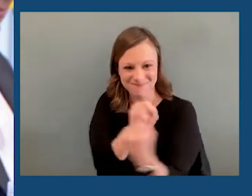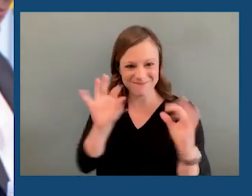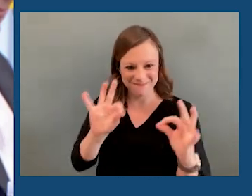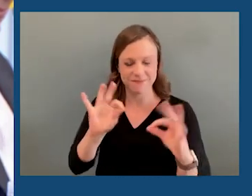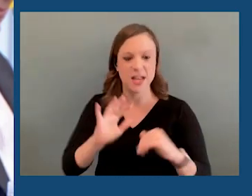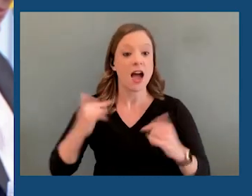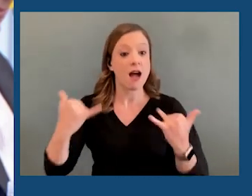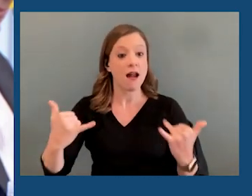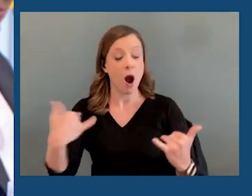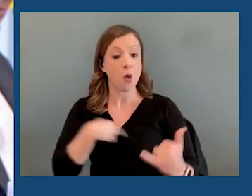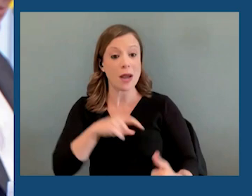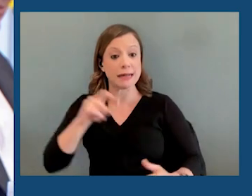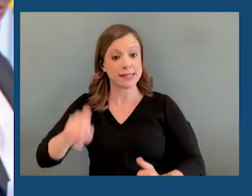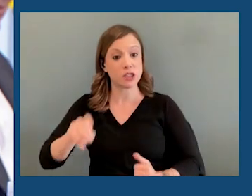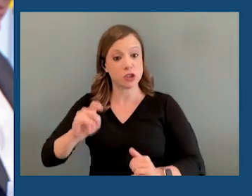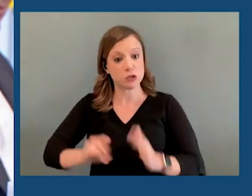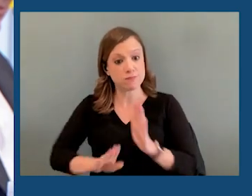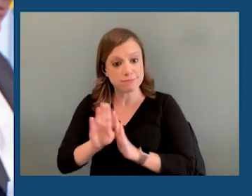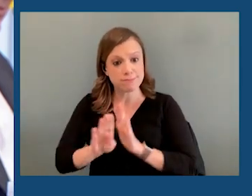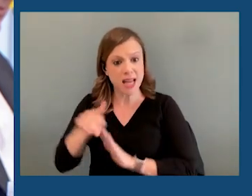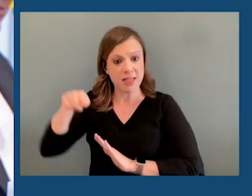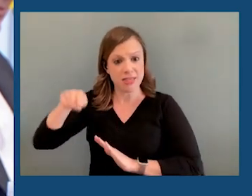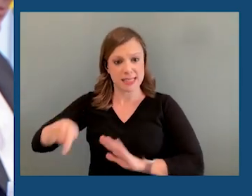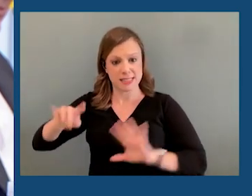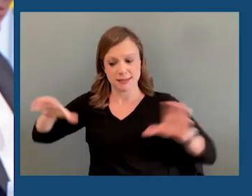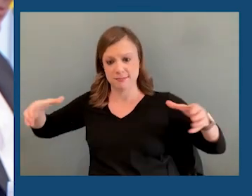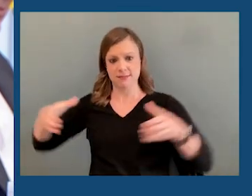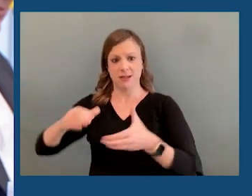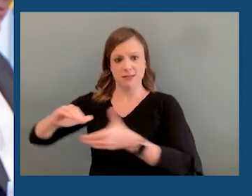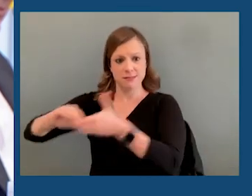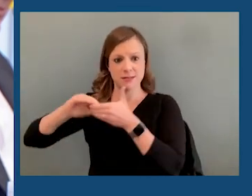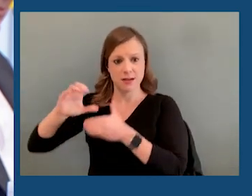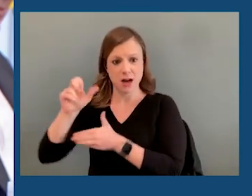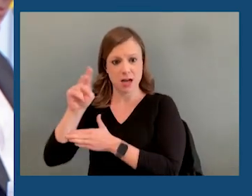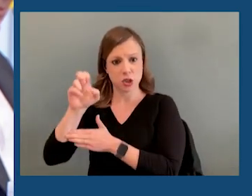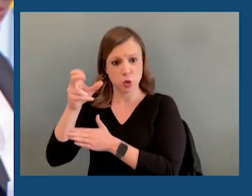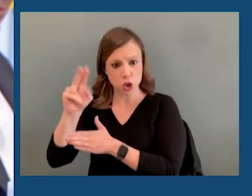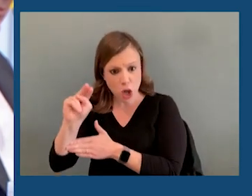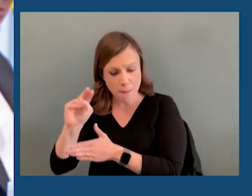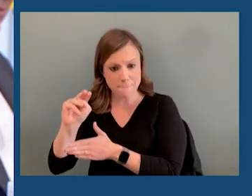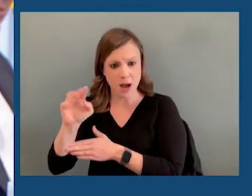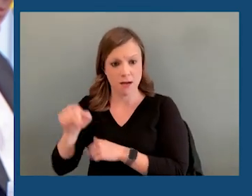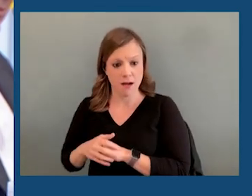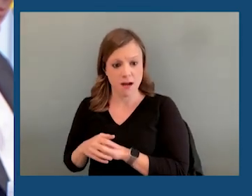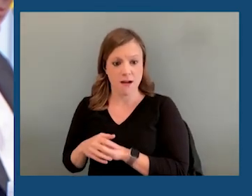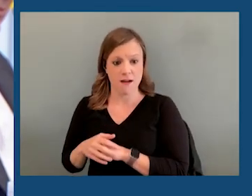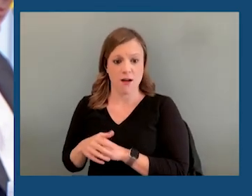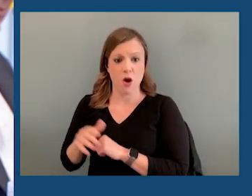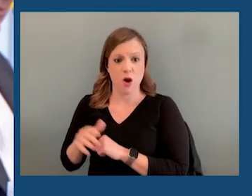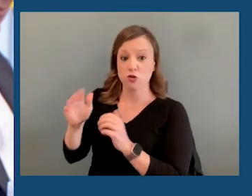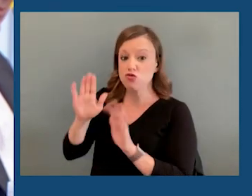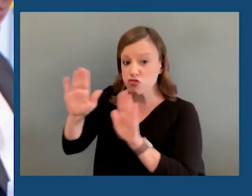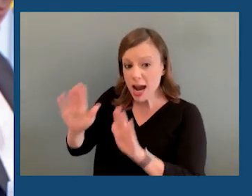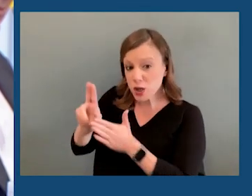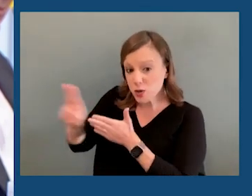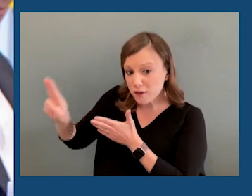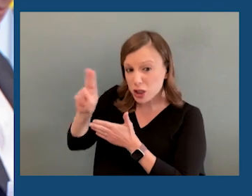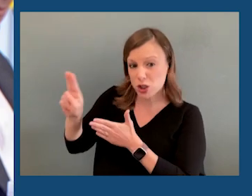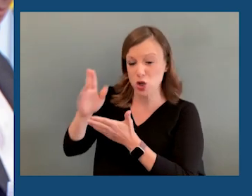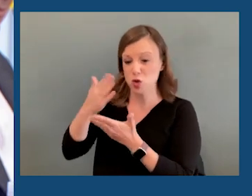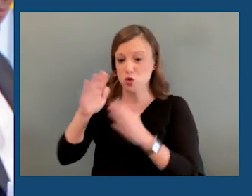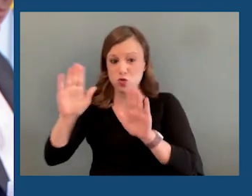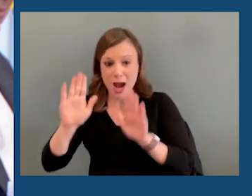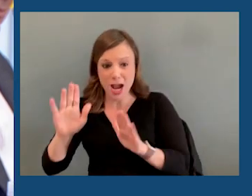consortium of academic partners and research institutions, right? So great universities with great students and great researchers of the